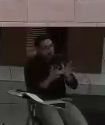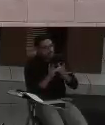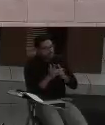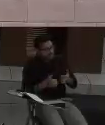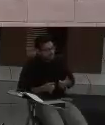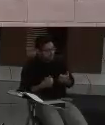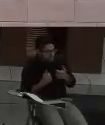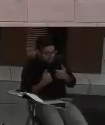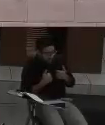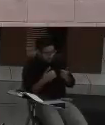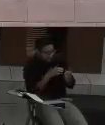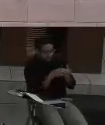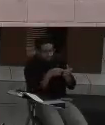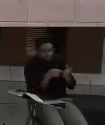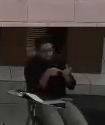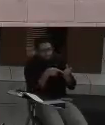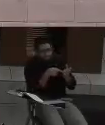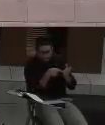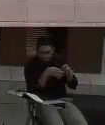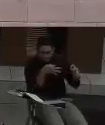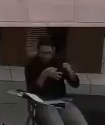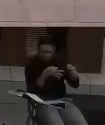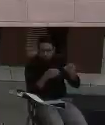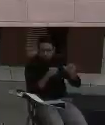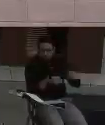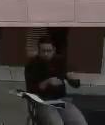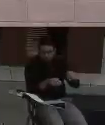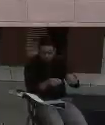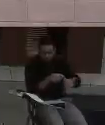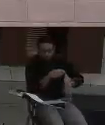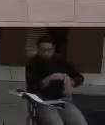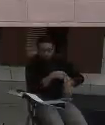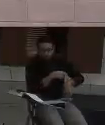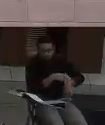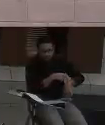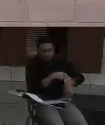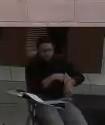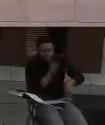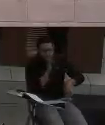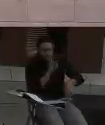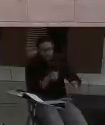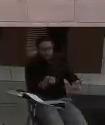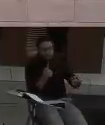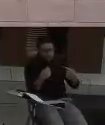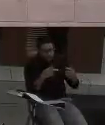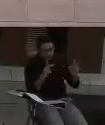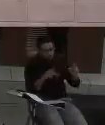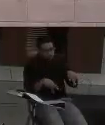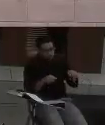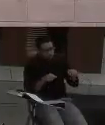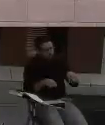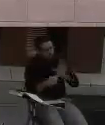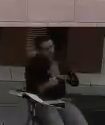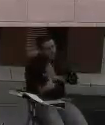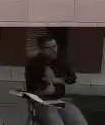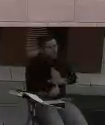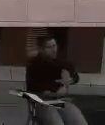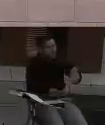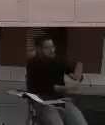He writes, "It is possible that the time may come when a person carries such an atmosphere of prayer that it